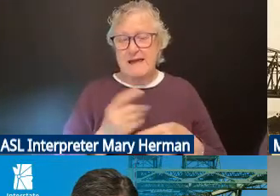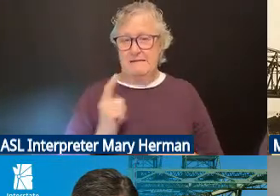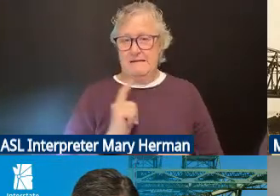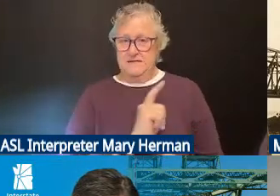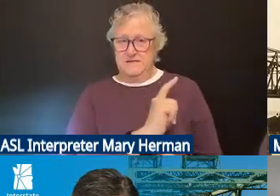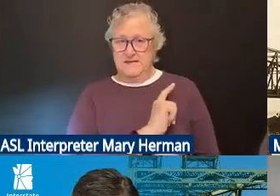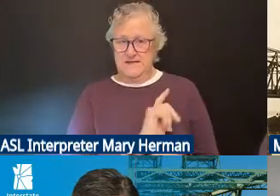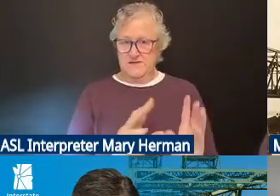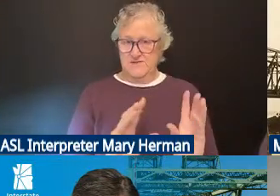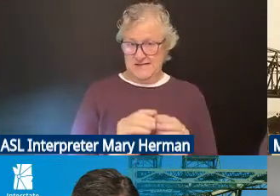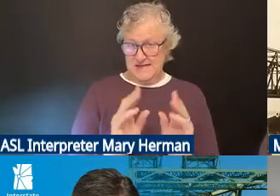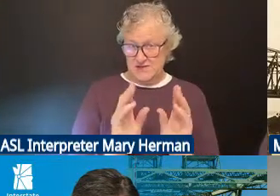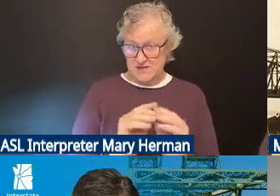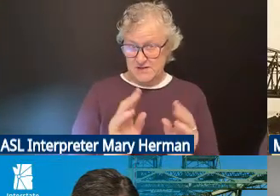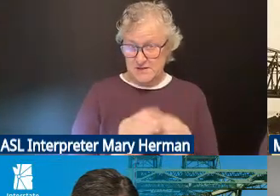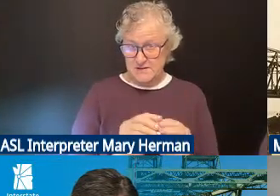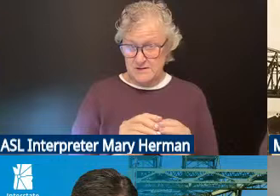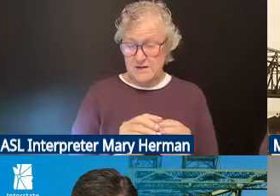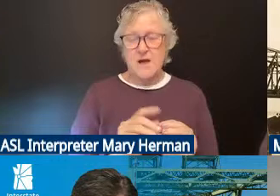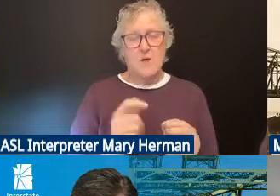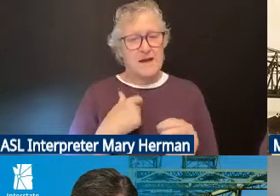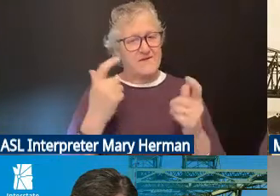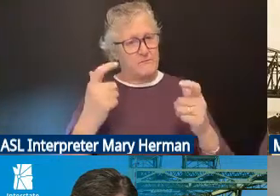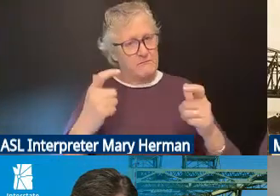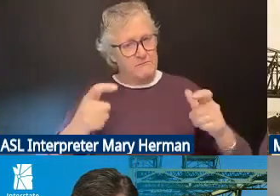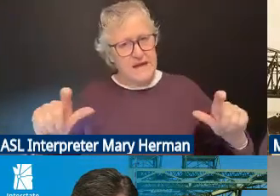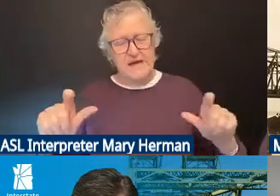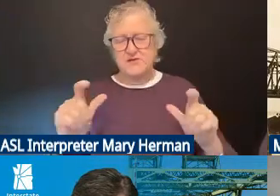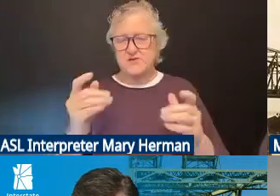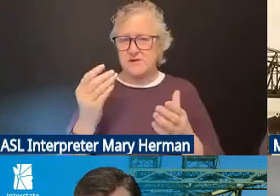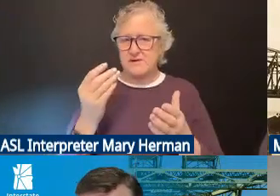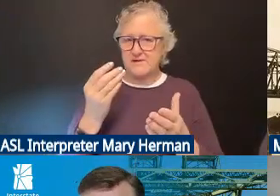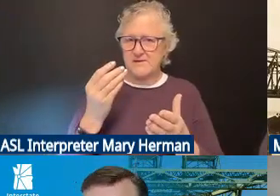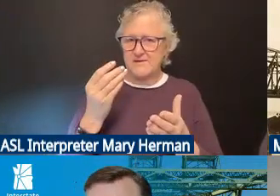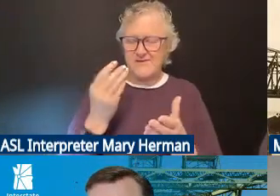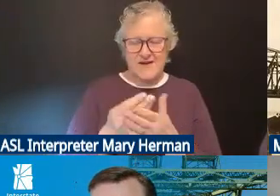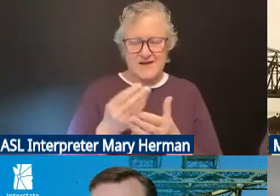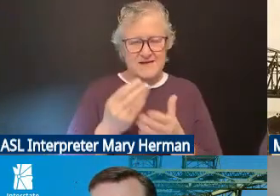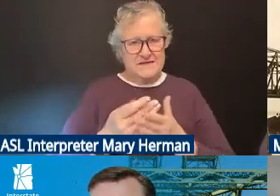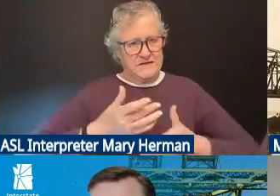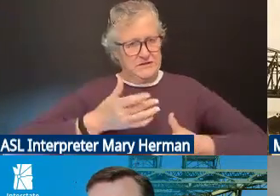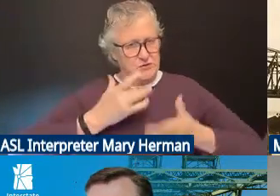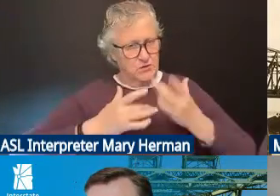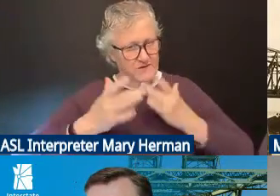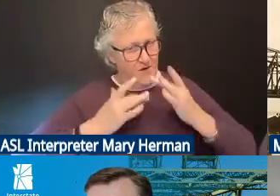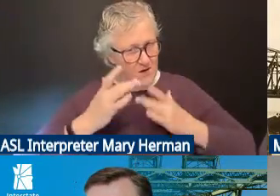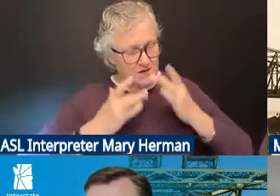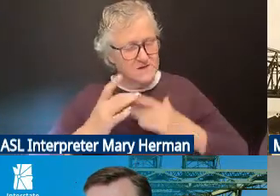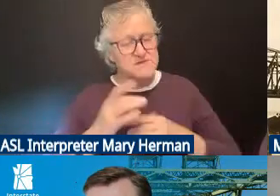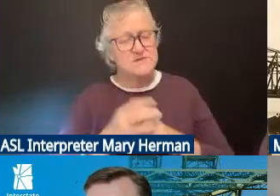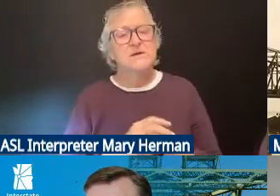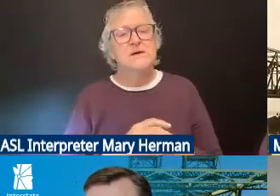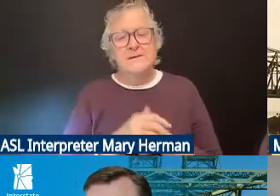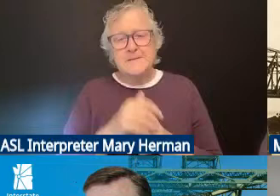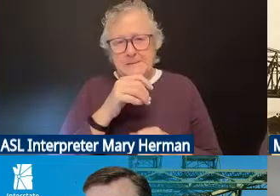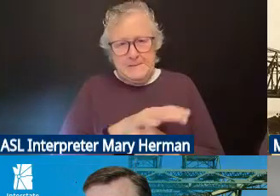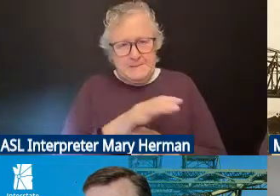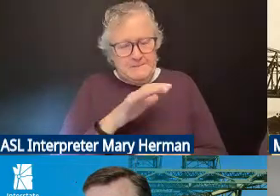been reading about it in the media. So great to see everybody. And thank you for participating today. Thank you,